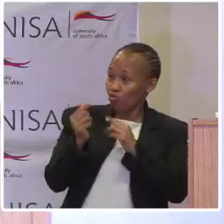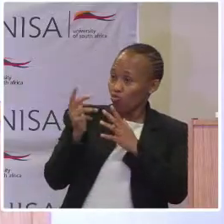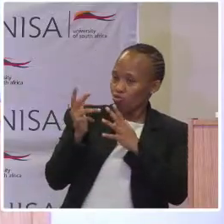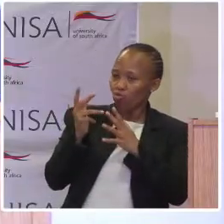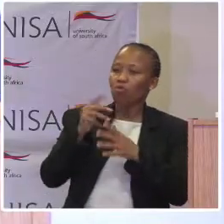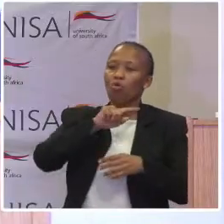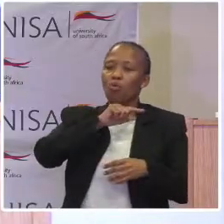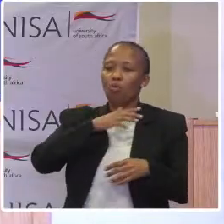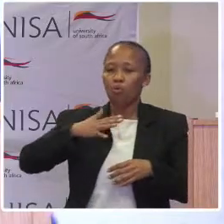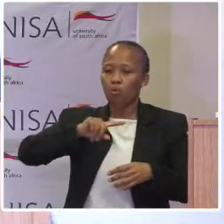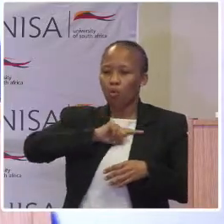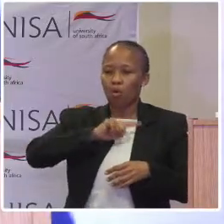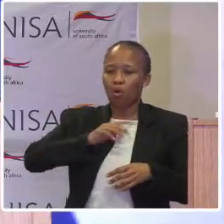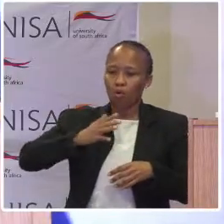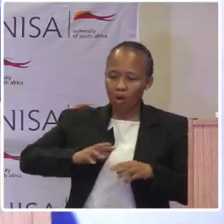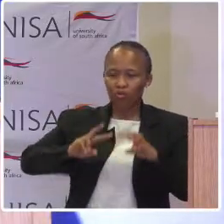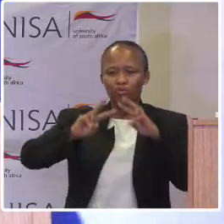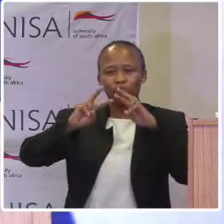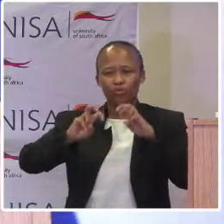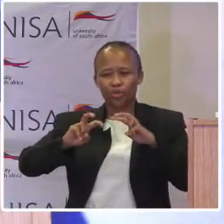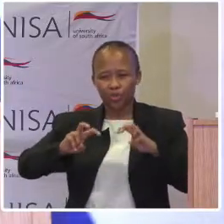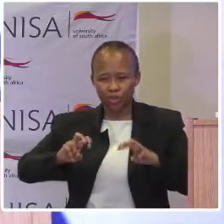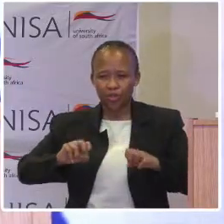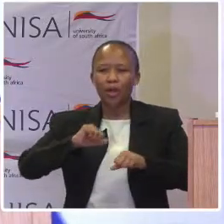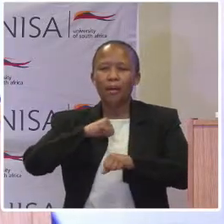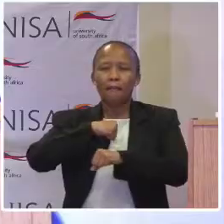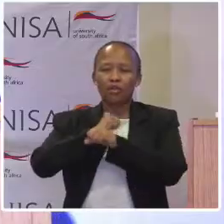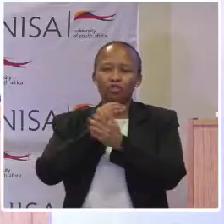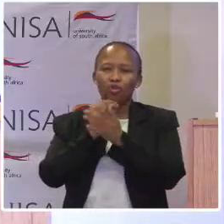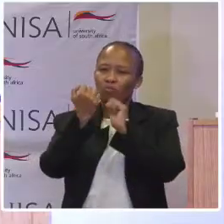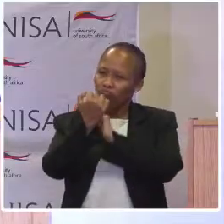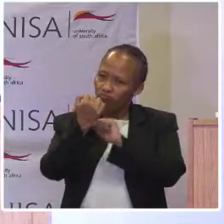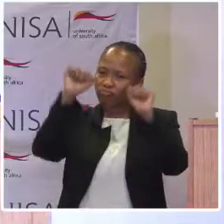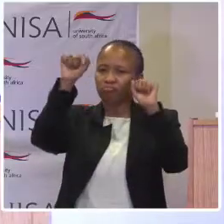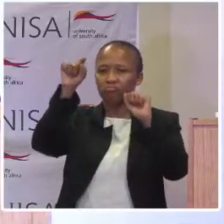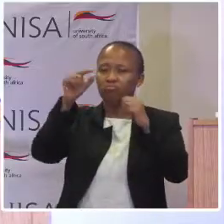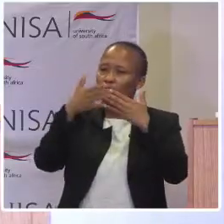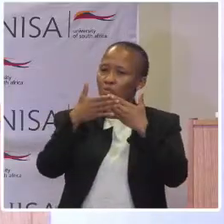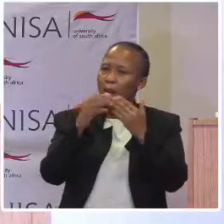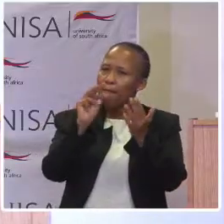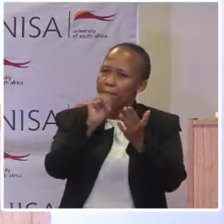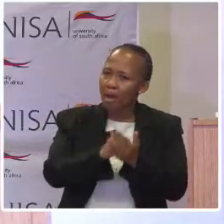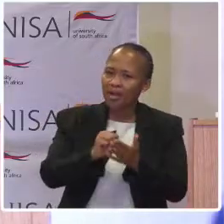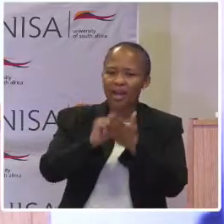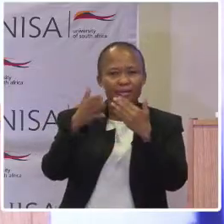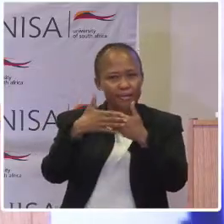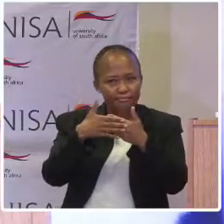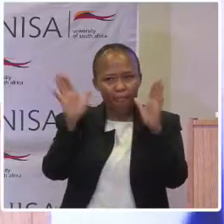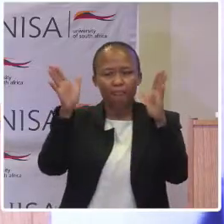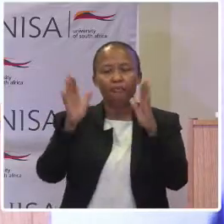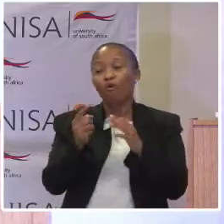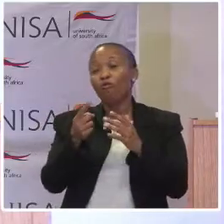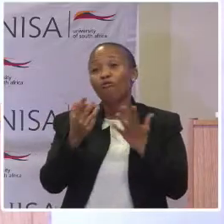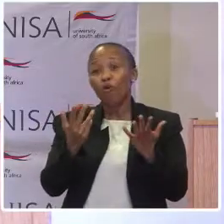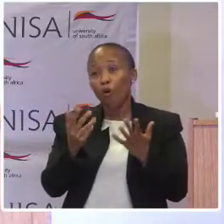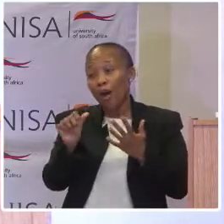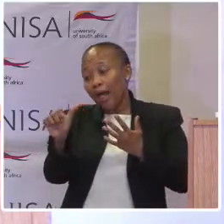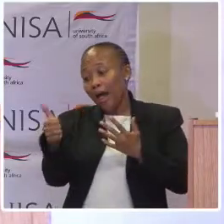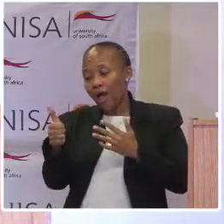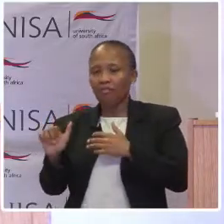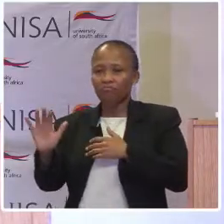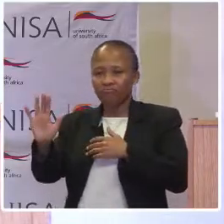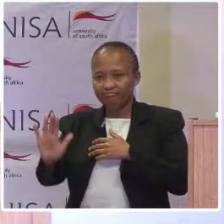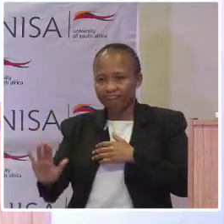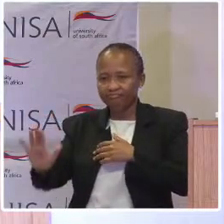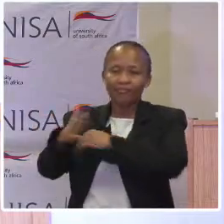liberalize the aviation industry and open markets for the other African countries.